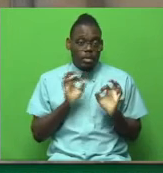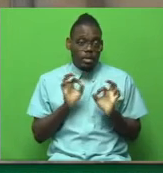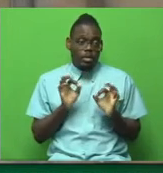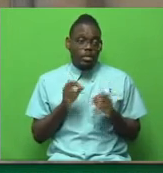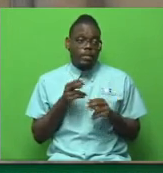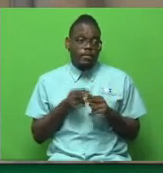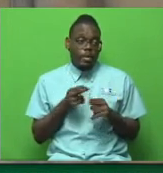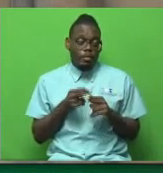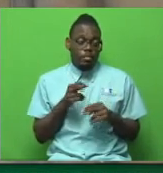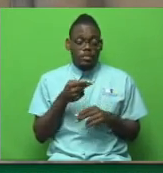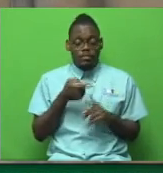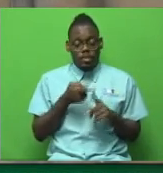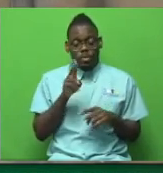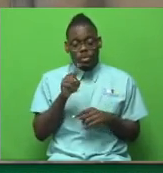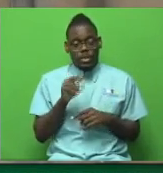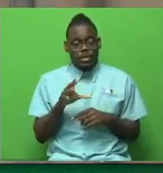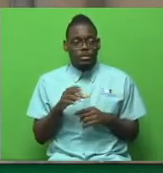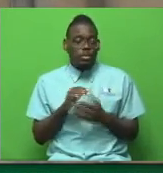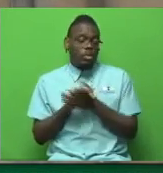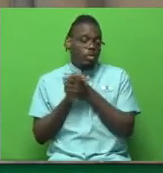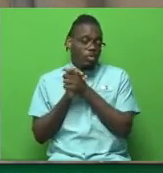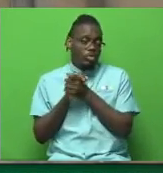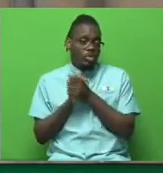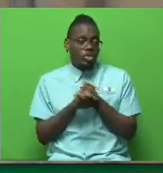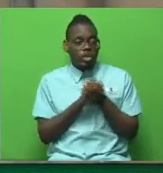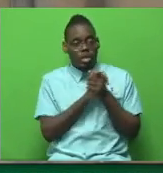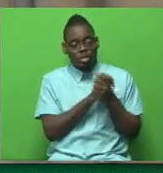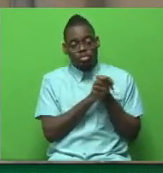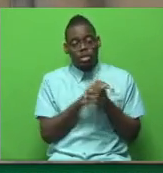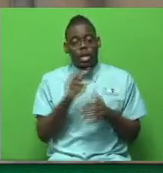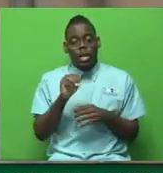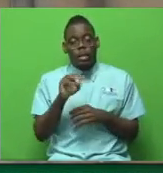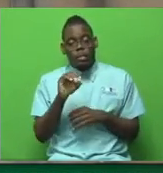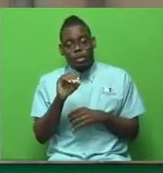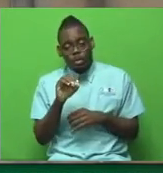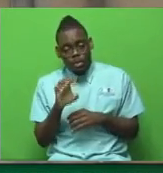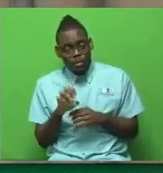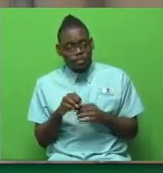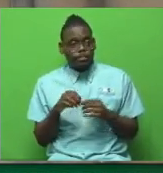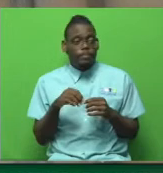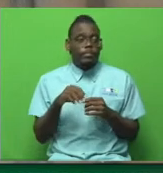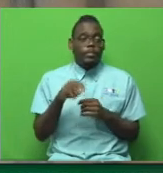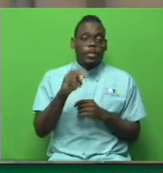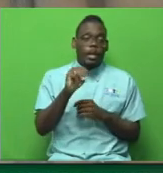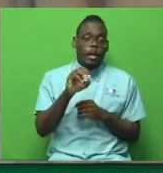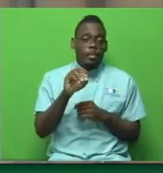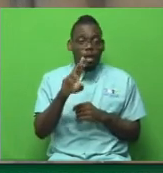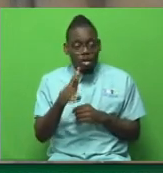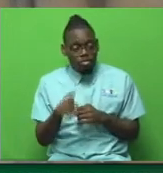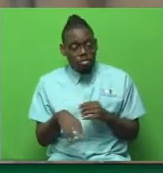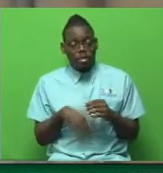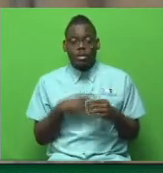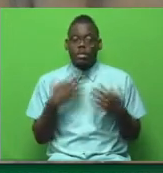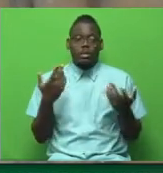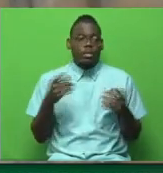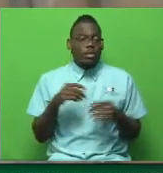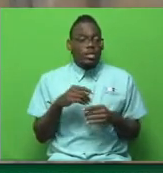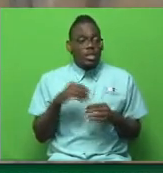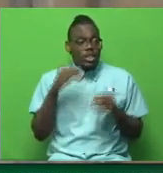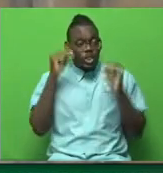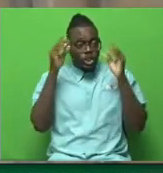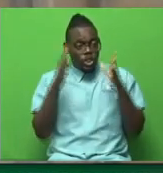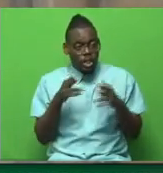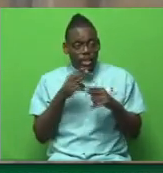congratulate Roshan Marion Richards Professor Carrington and Michelle